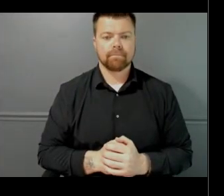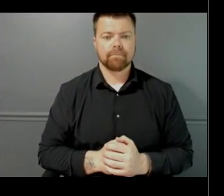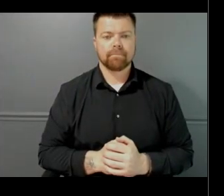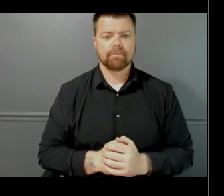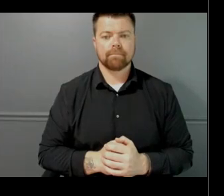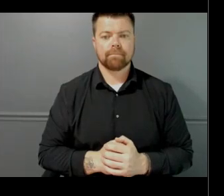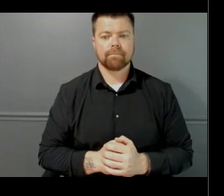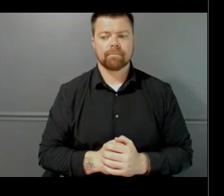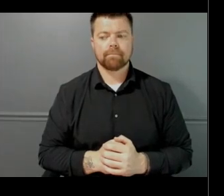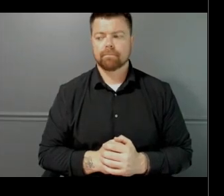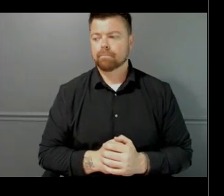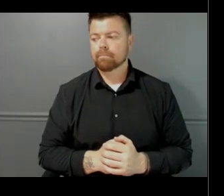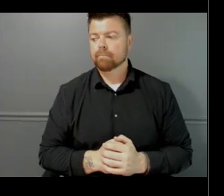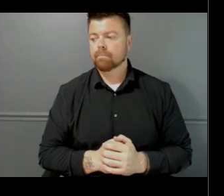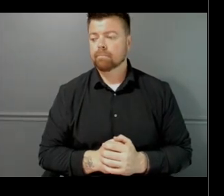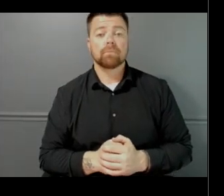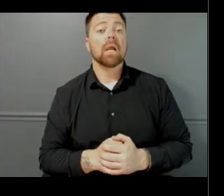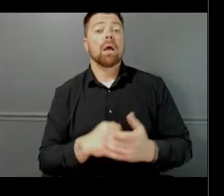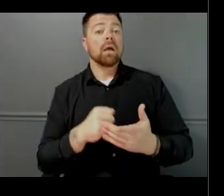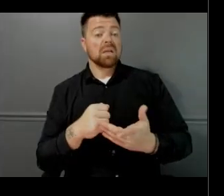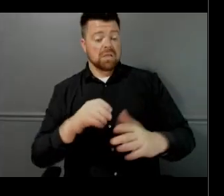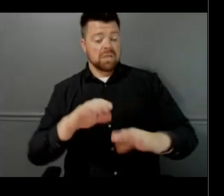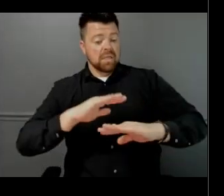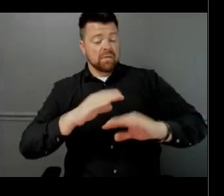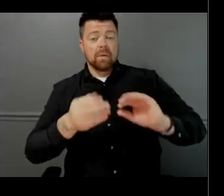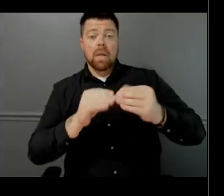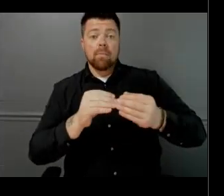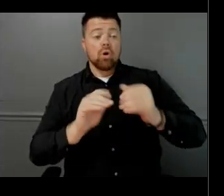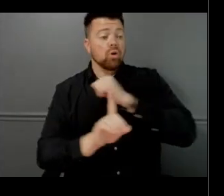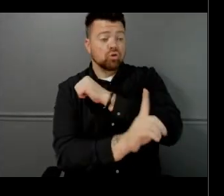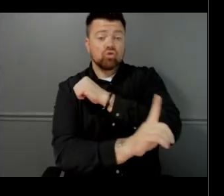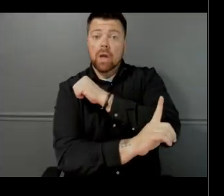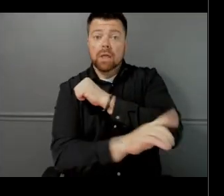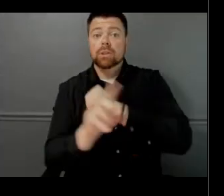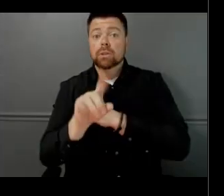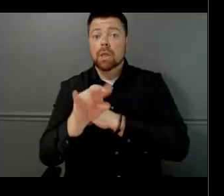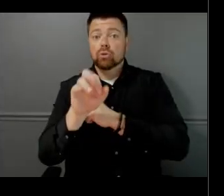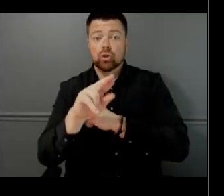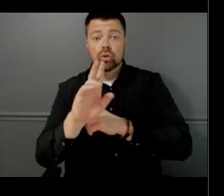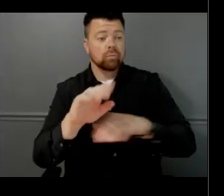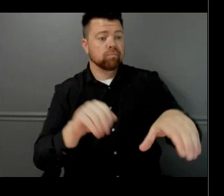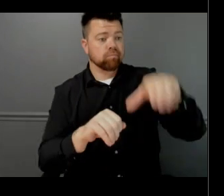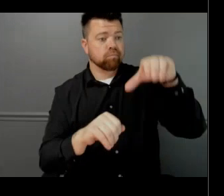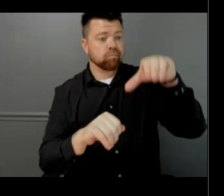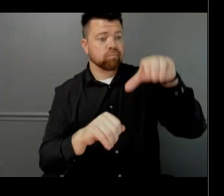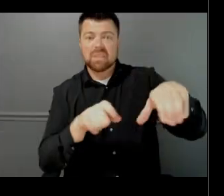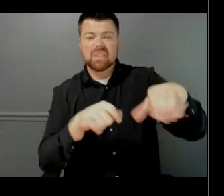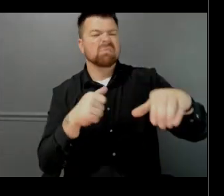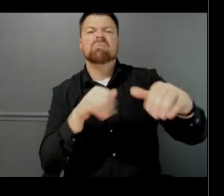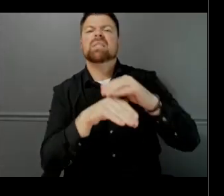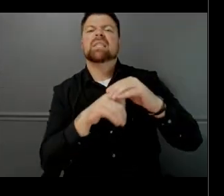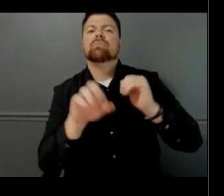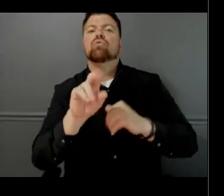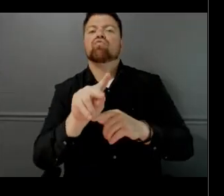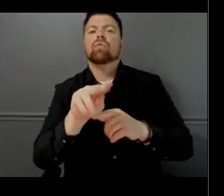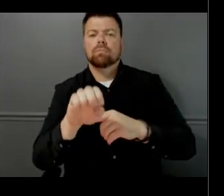A sufficient number of trash dumpsters must be on an accessible route.